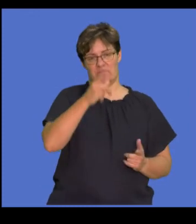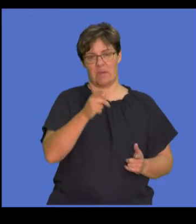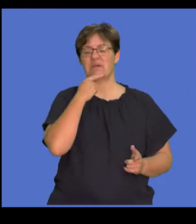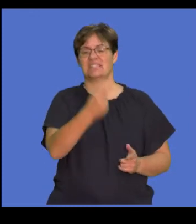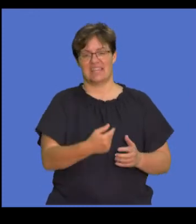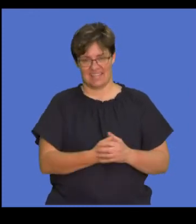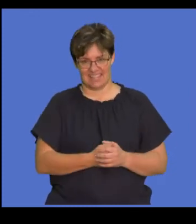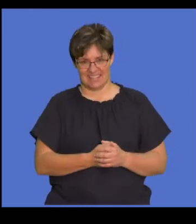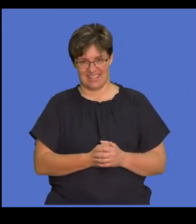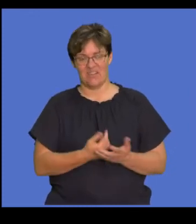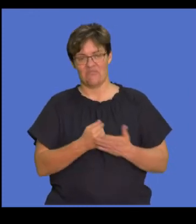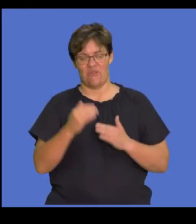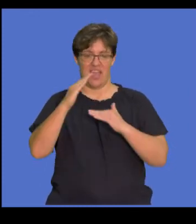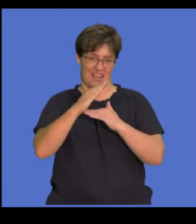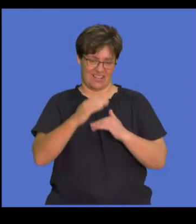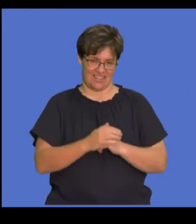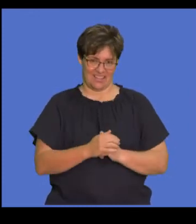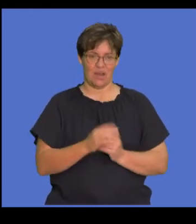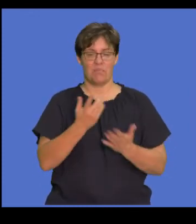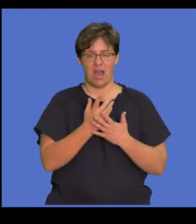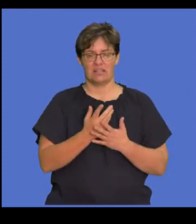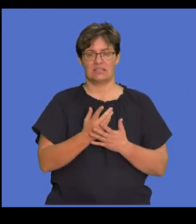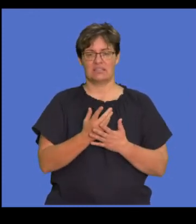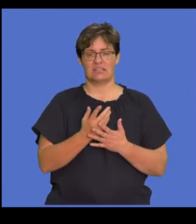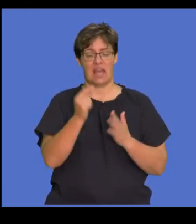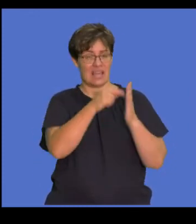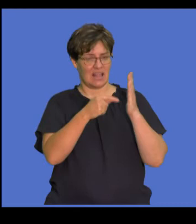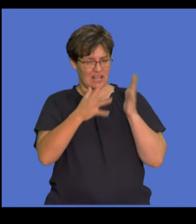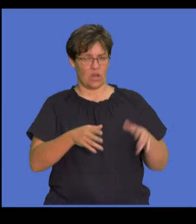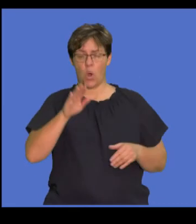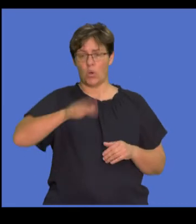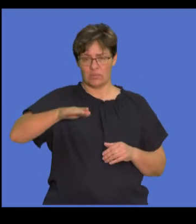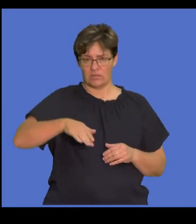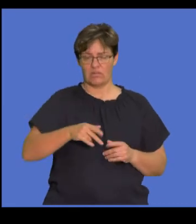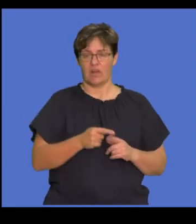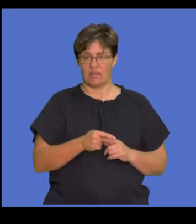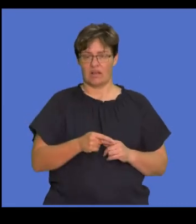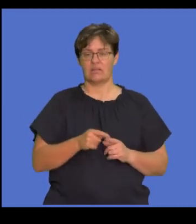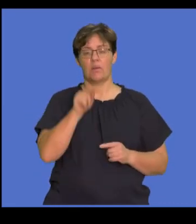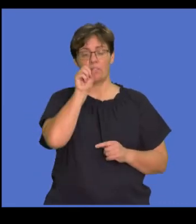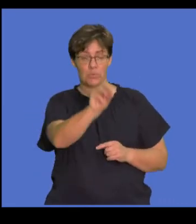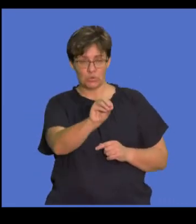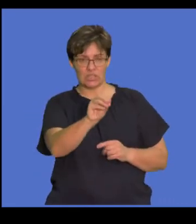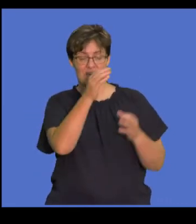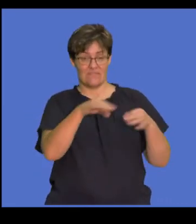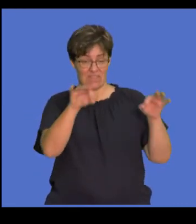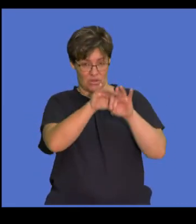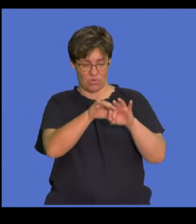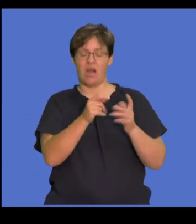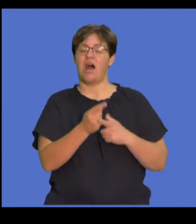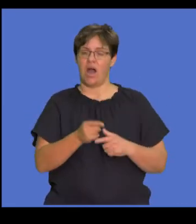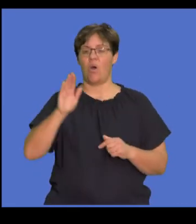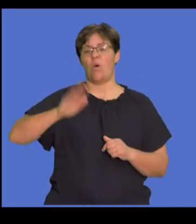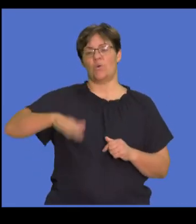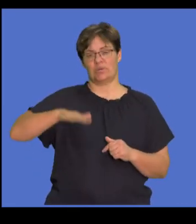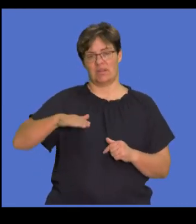that it's degrees in terms of angle. But with the calculator, automatically, if you press the ratio and press the value,